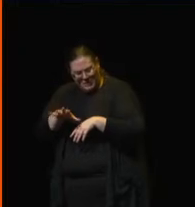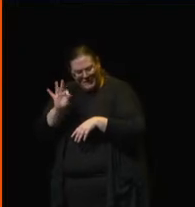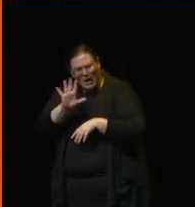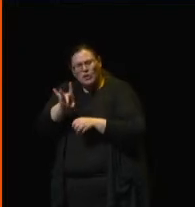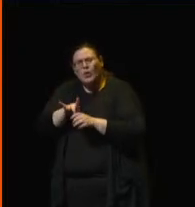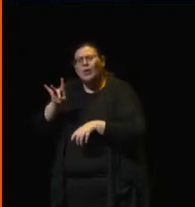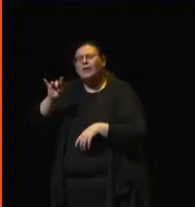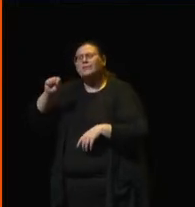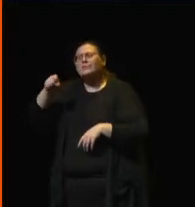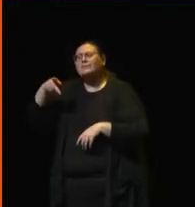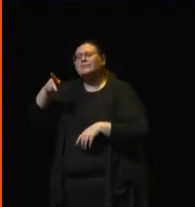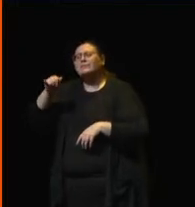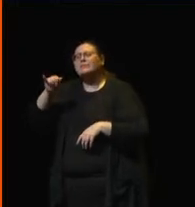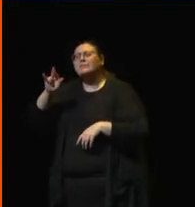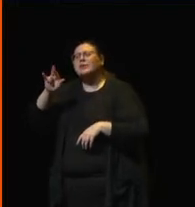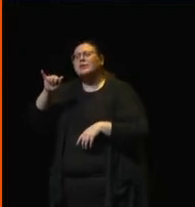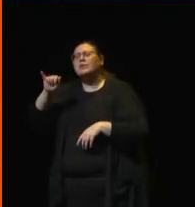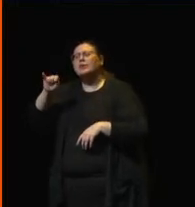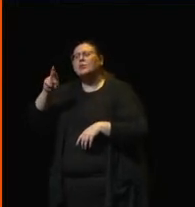spirituality.